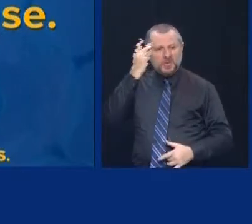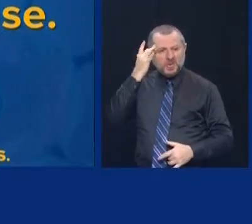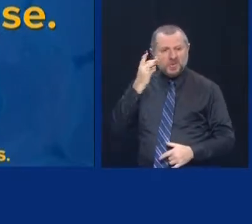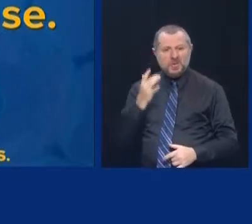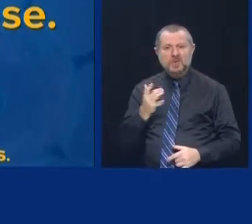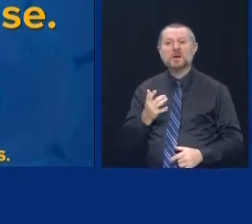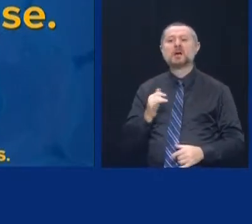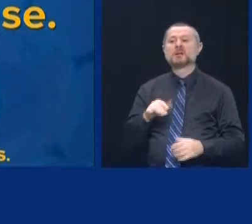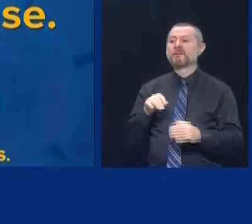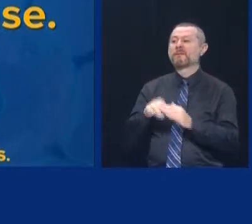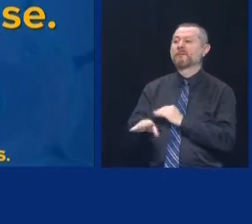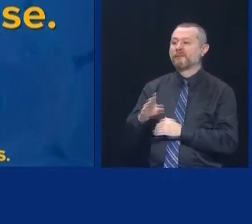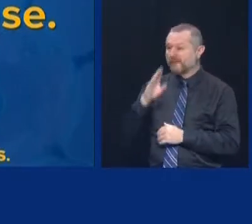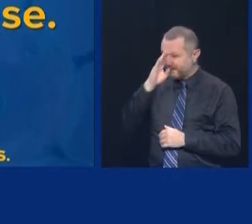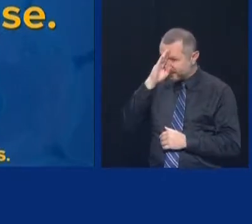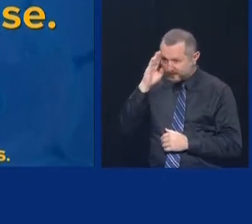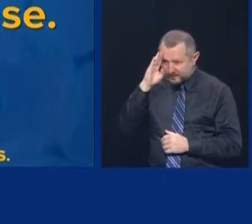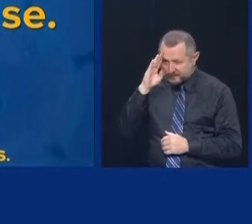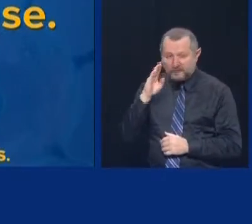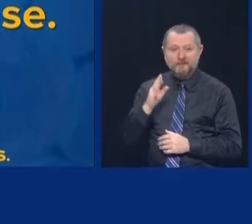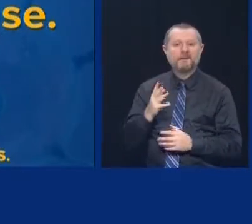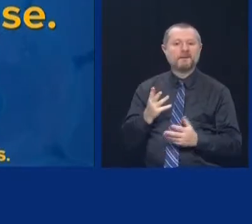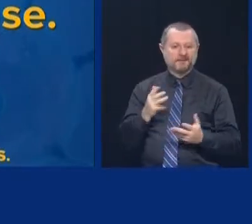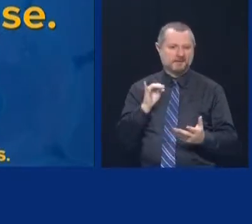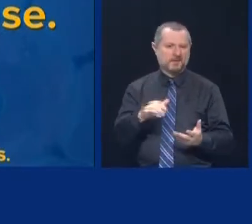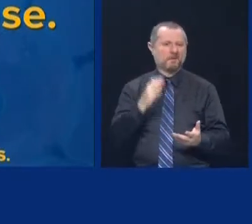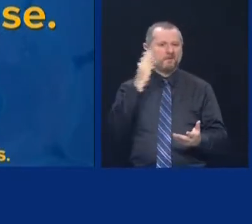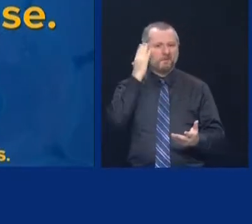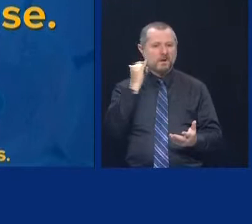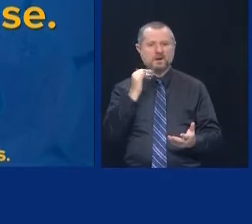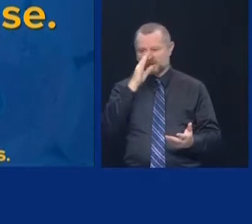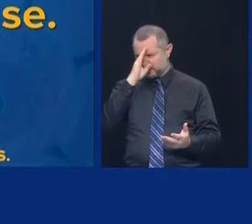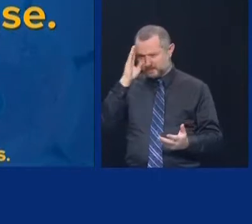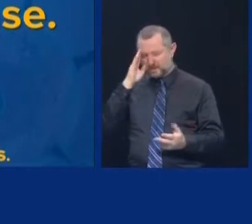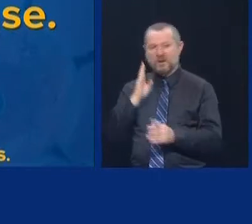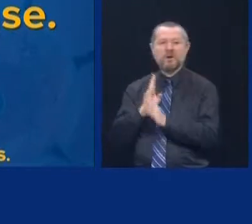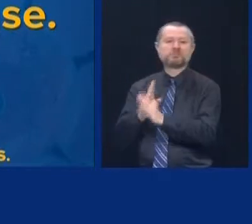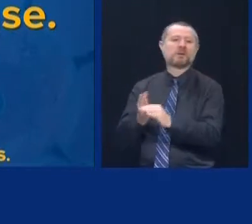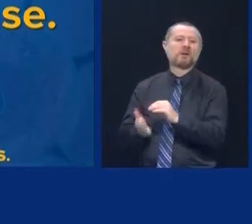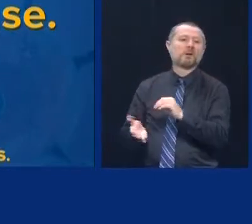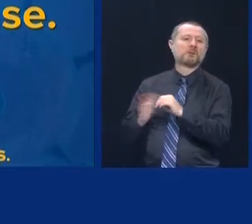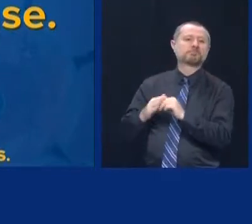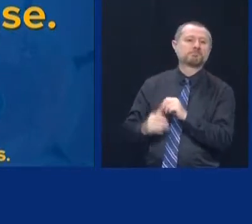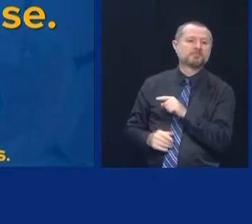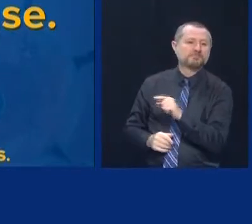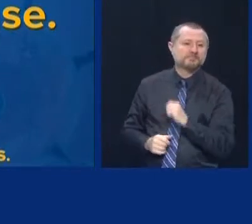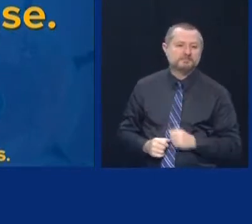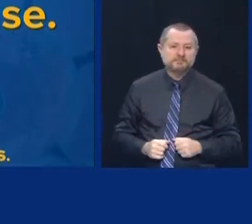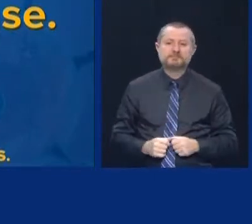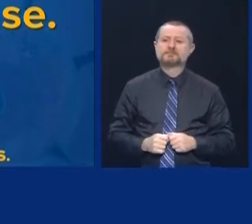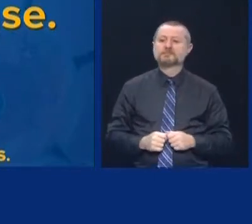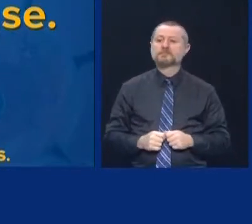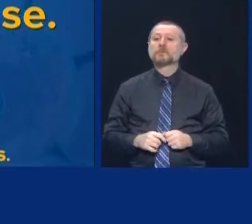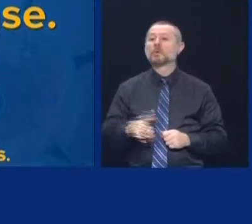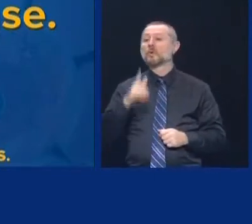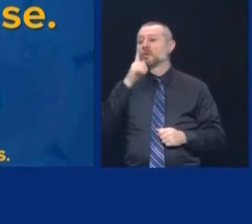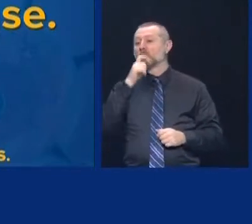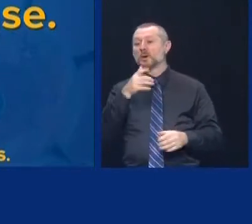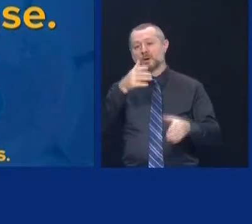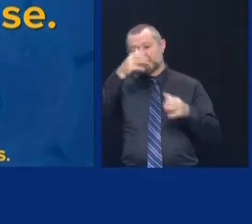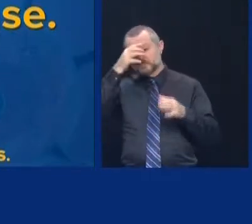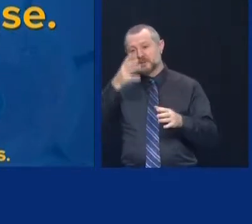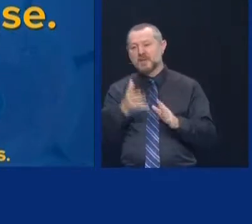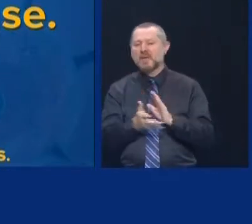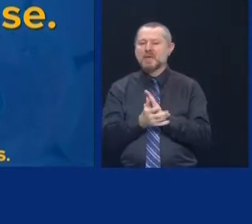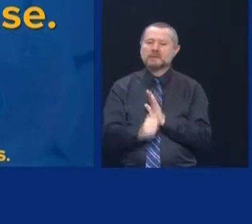to a hospital, and the hospitalization numbers go up. But we expect that. The global experts have